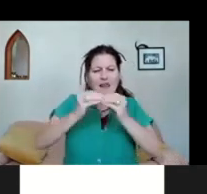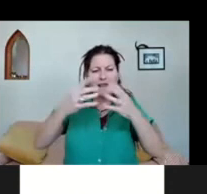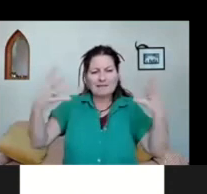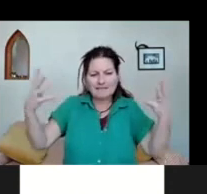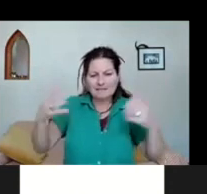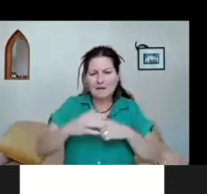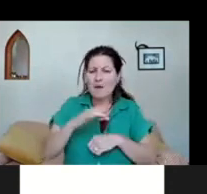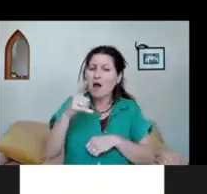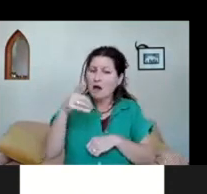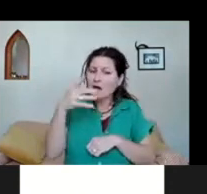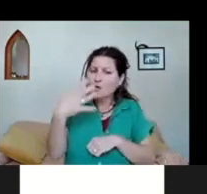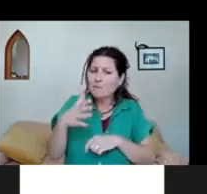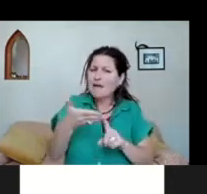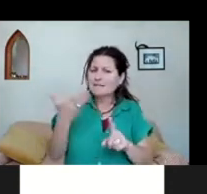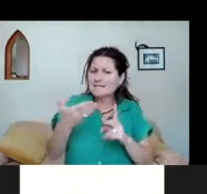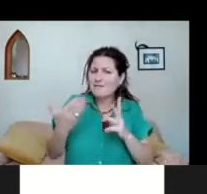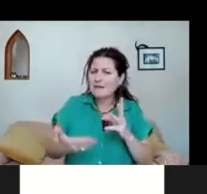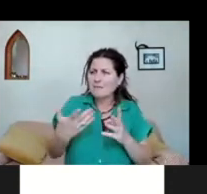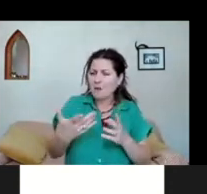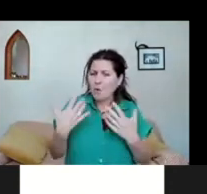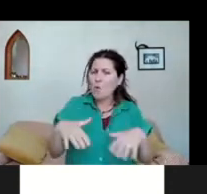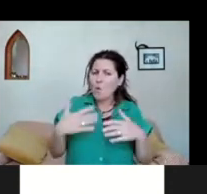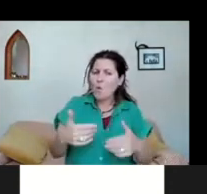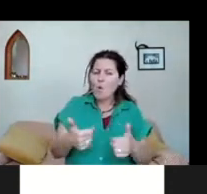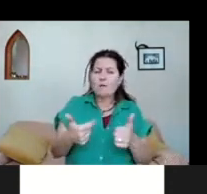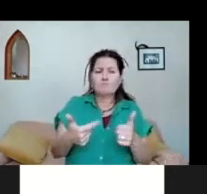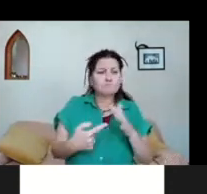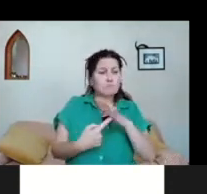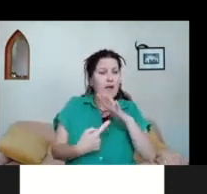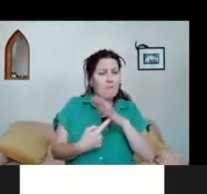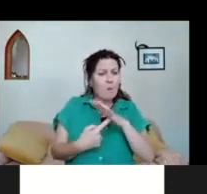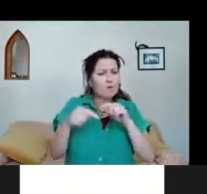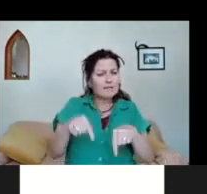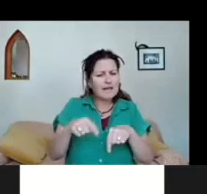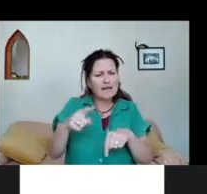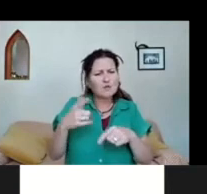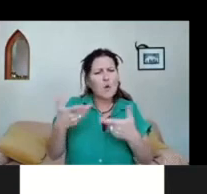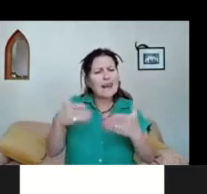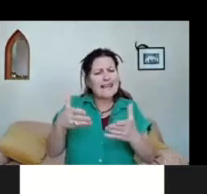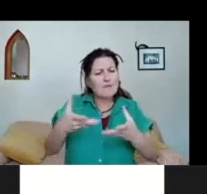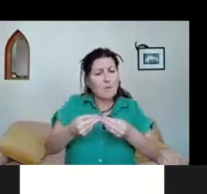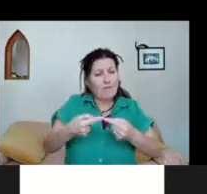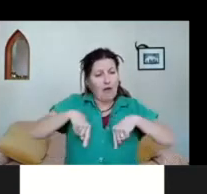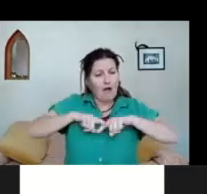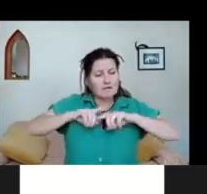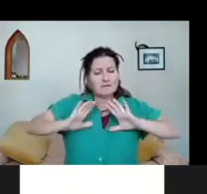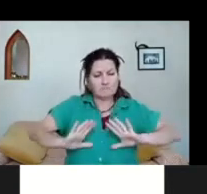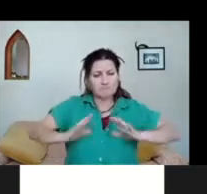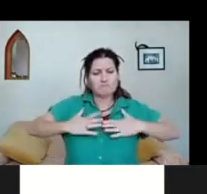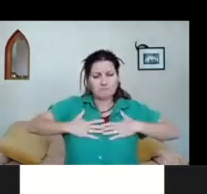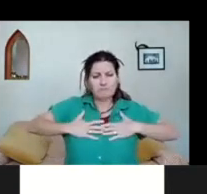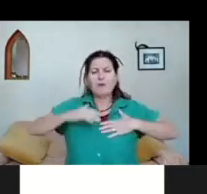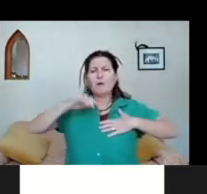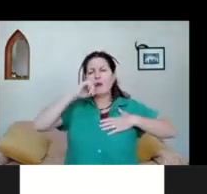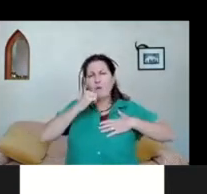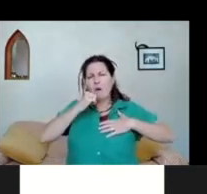something quite significant here. So maybe just leave it with us. I think this is definitely something we should see if we can have